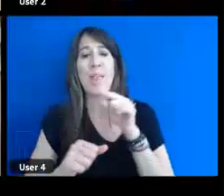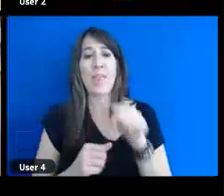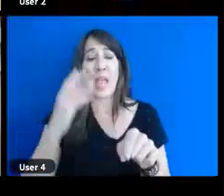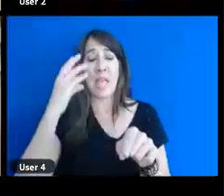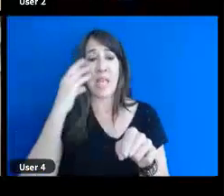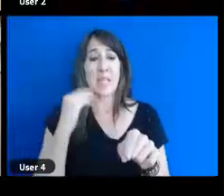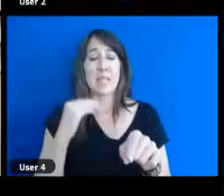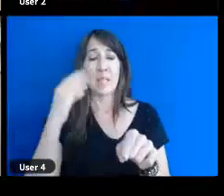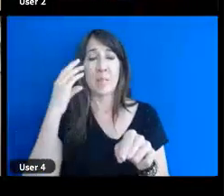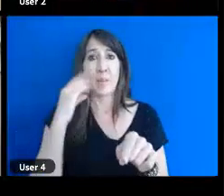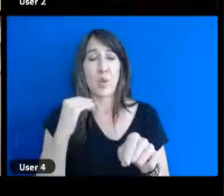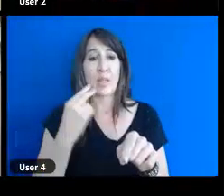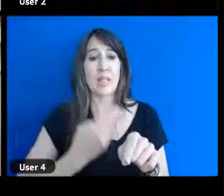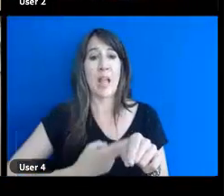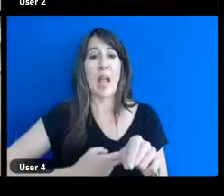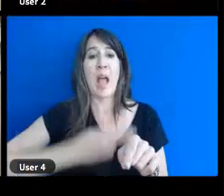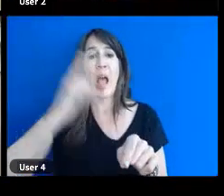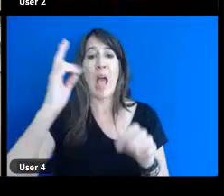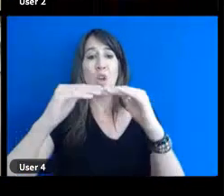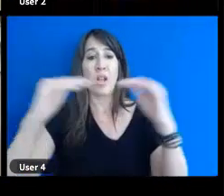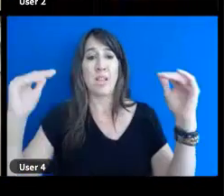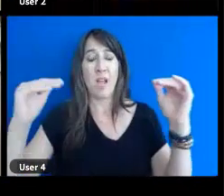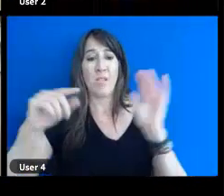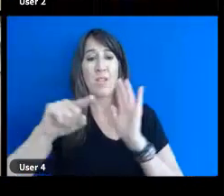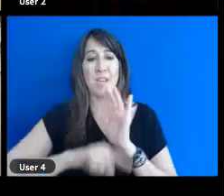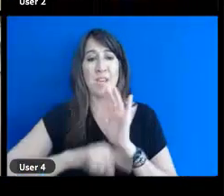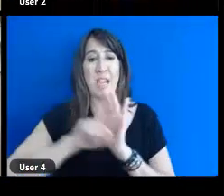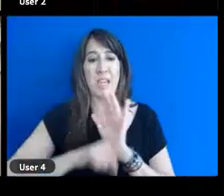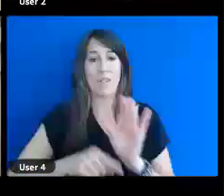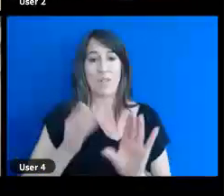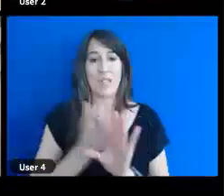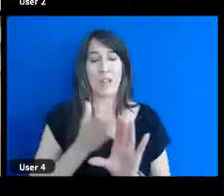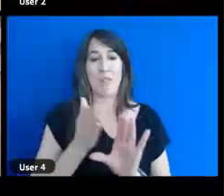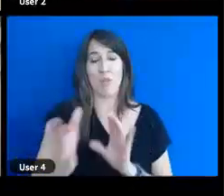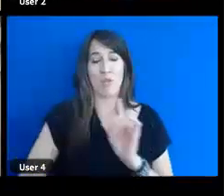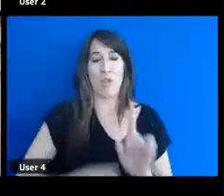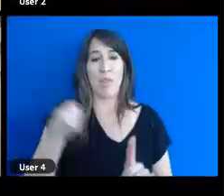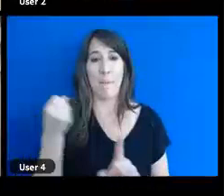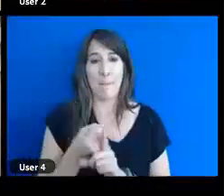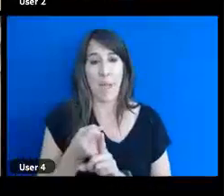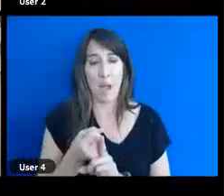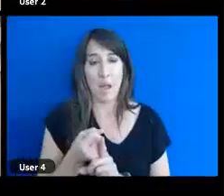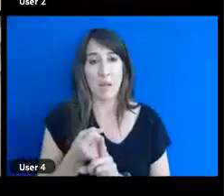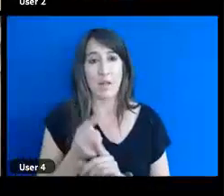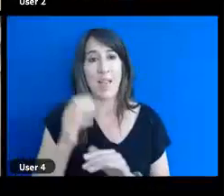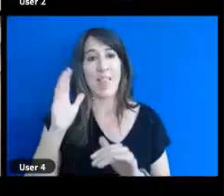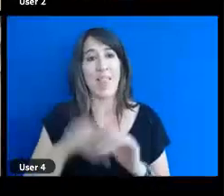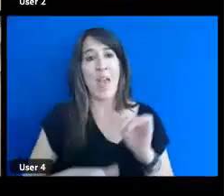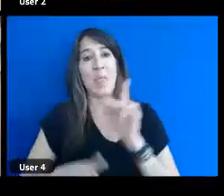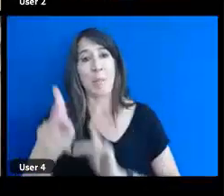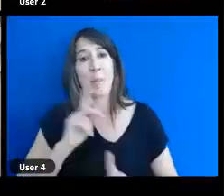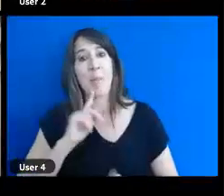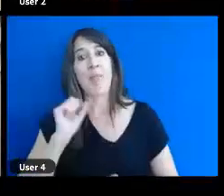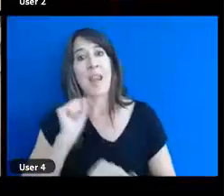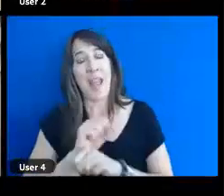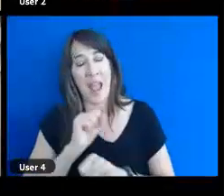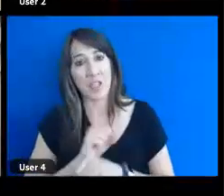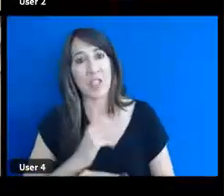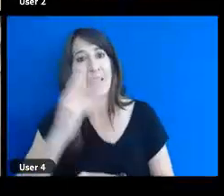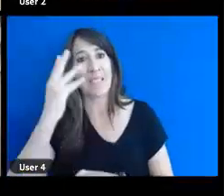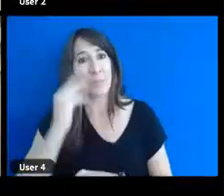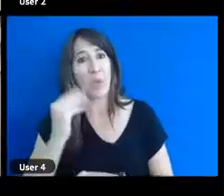media or watching the evening news, had a higher level of a negative psychological